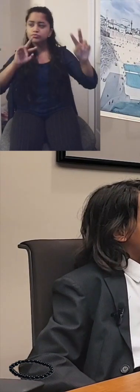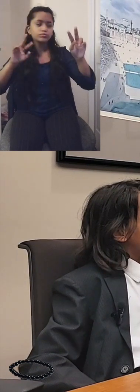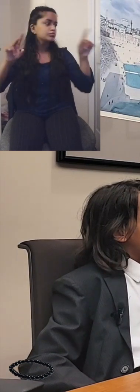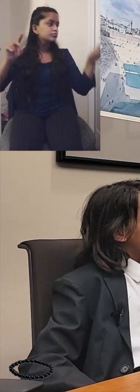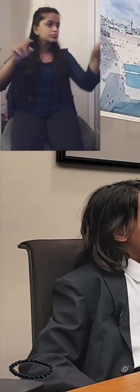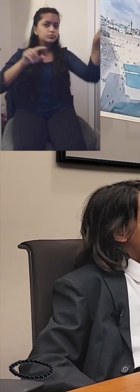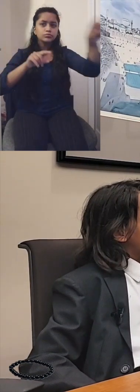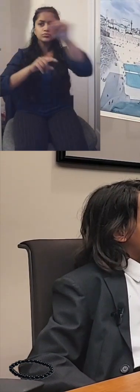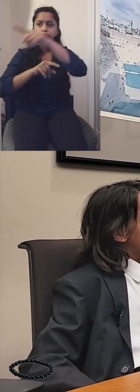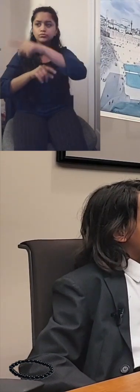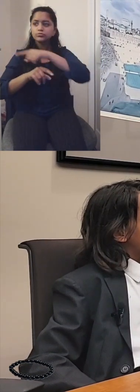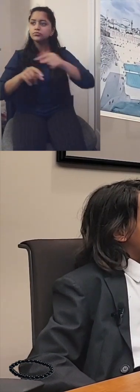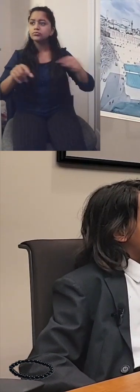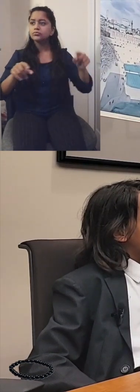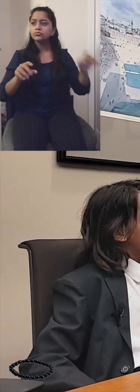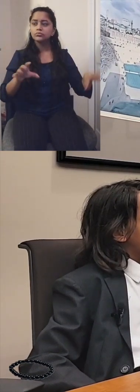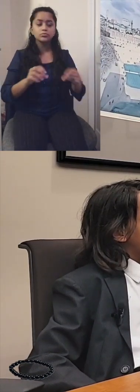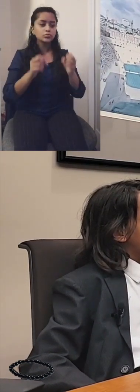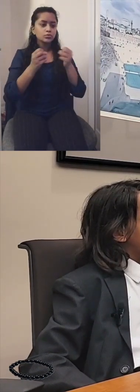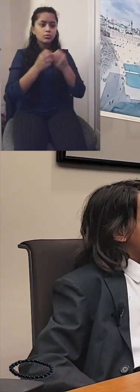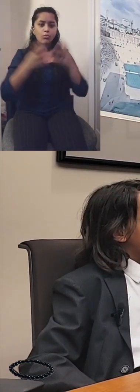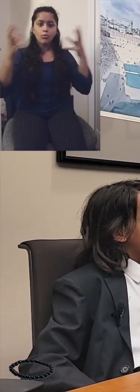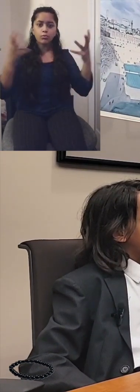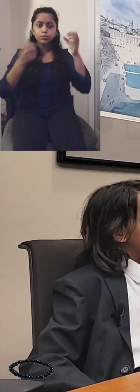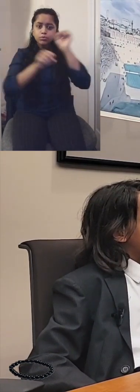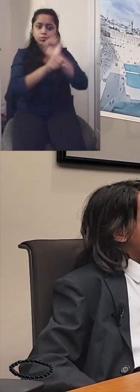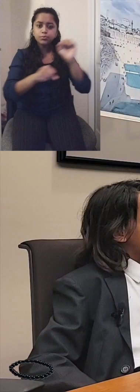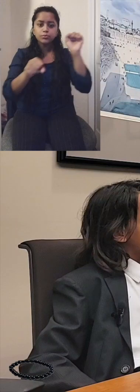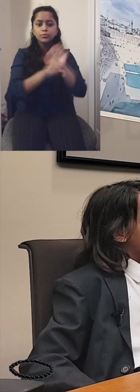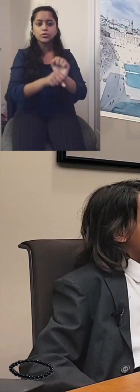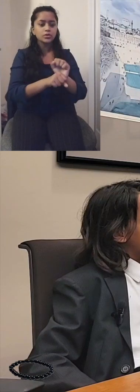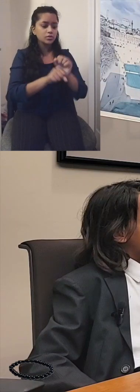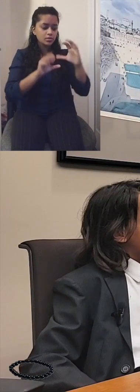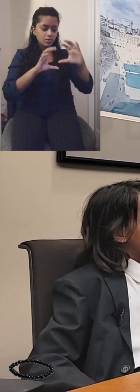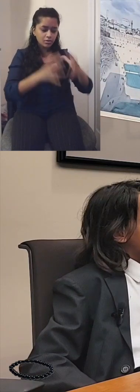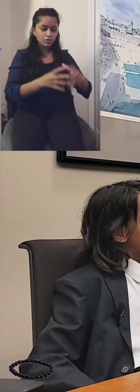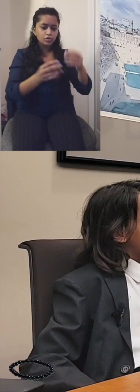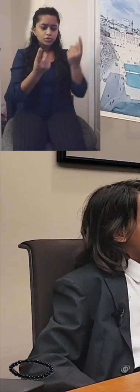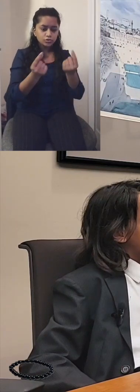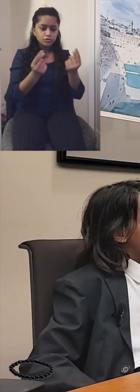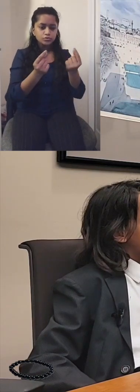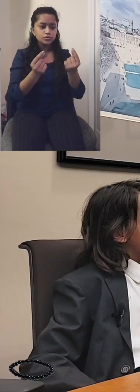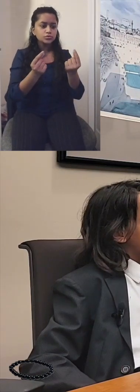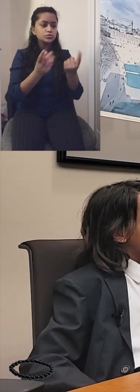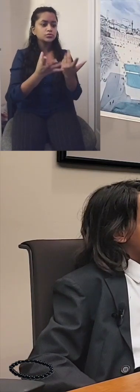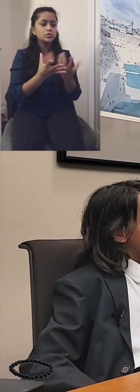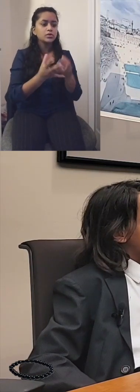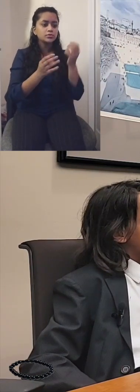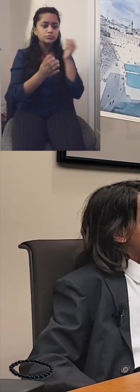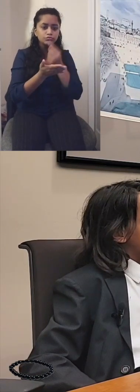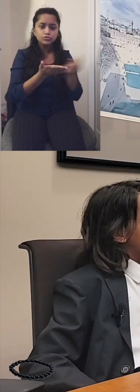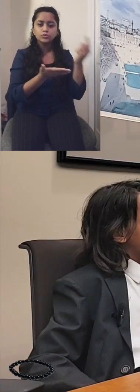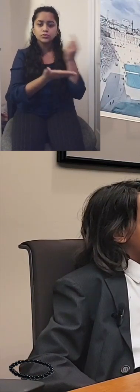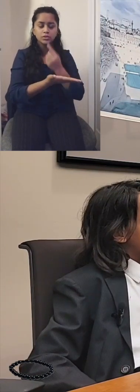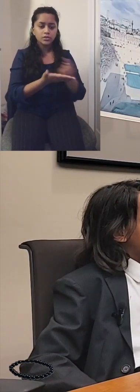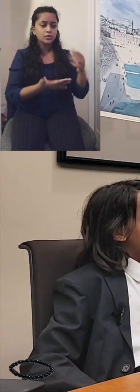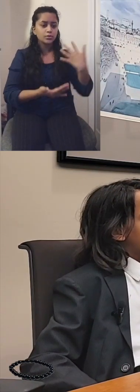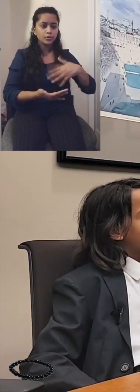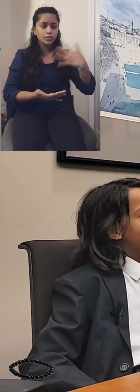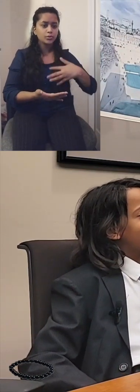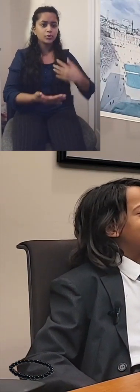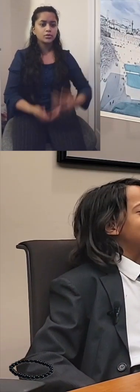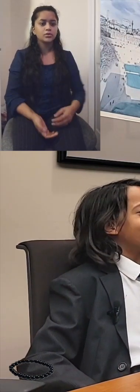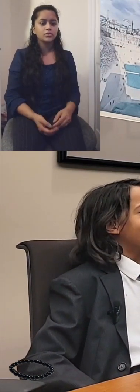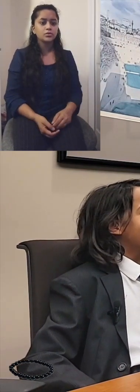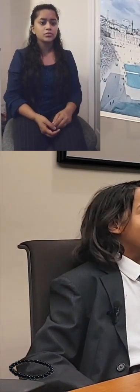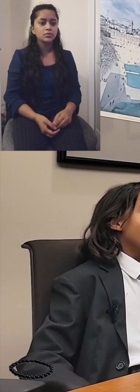an overview of the huge span of work that the cabinet is dealing with every single week.